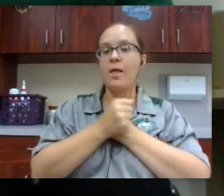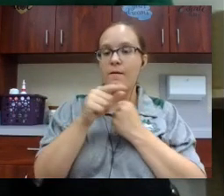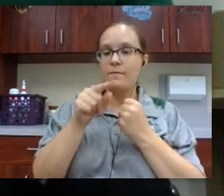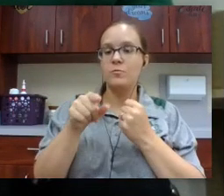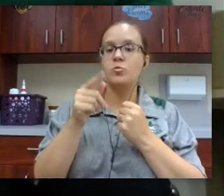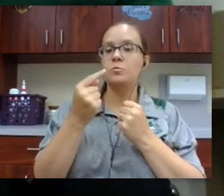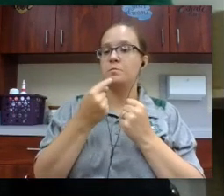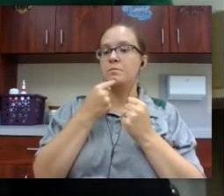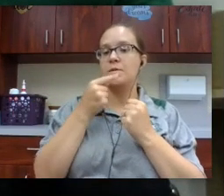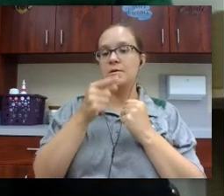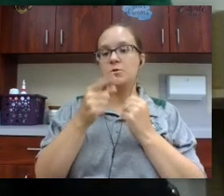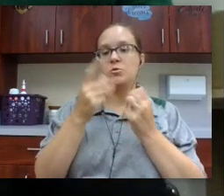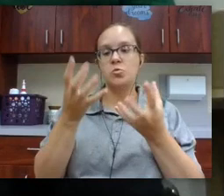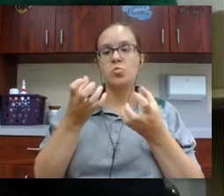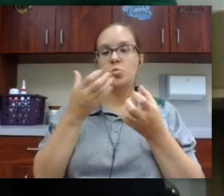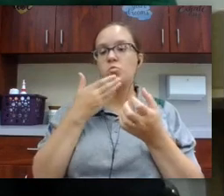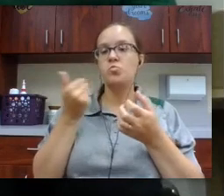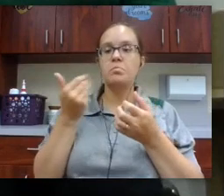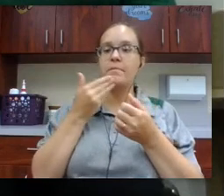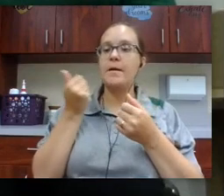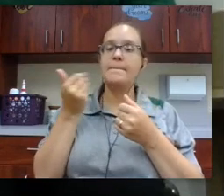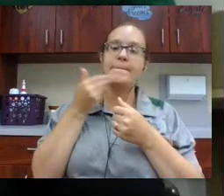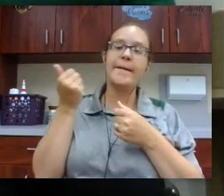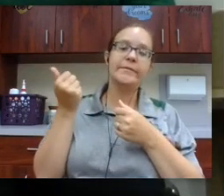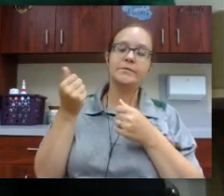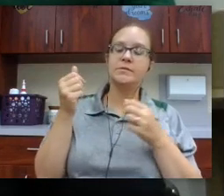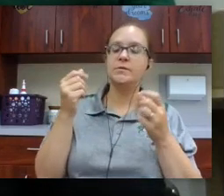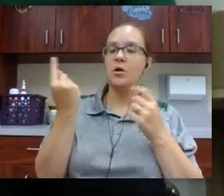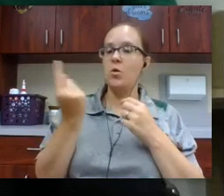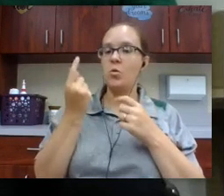here. We want you to do your very, very best. And